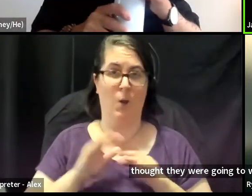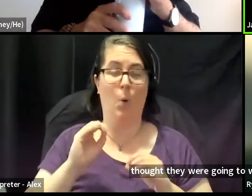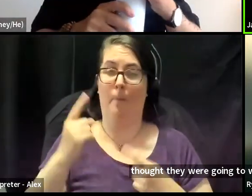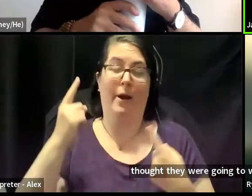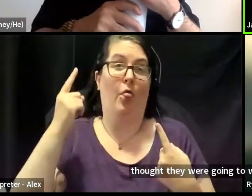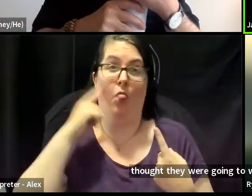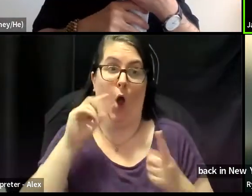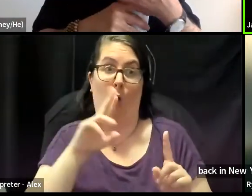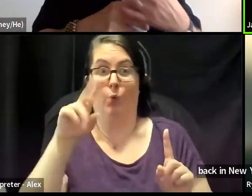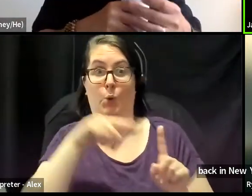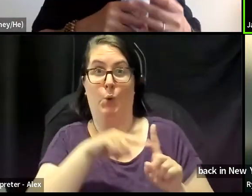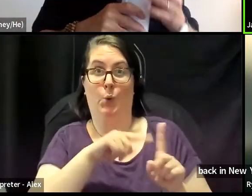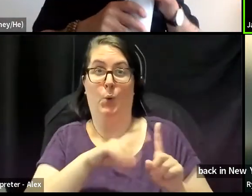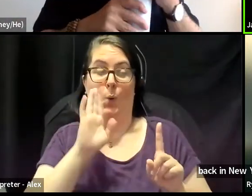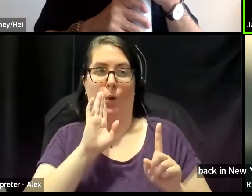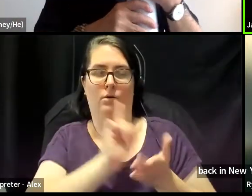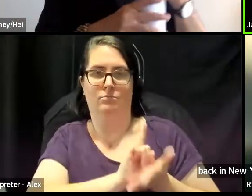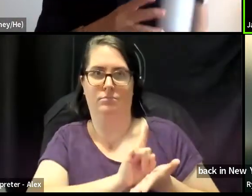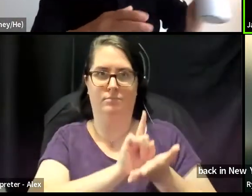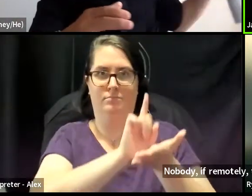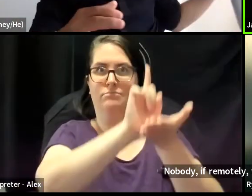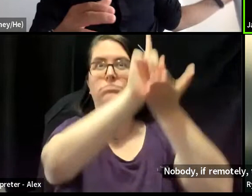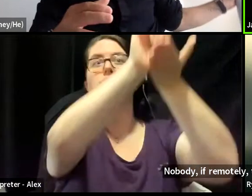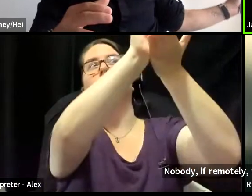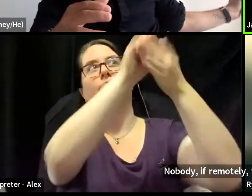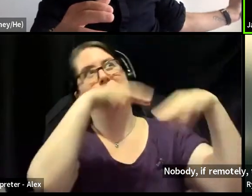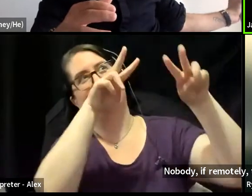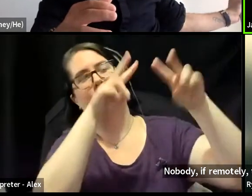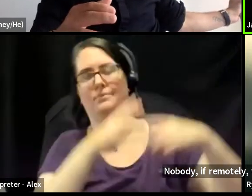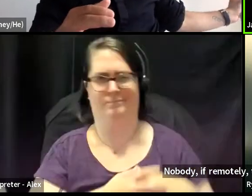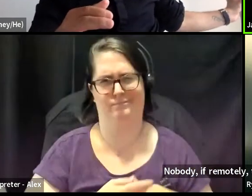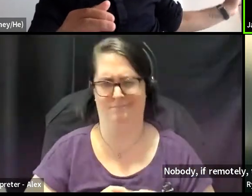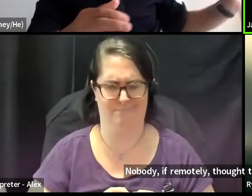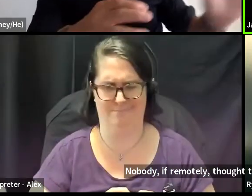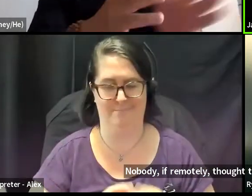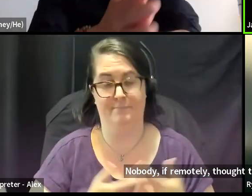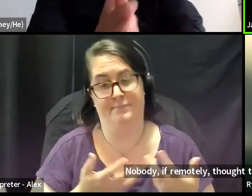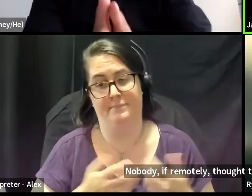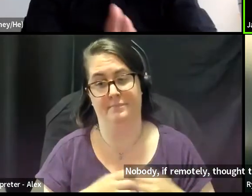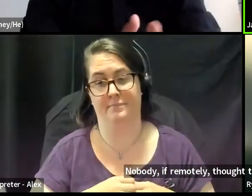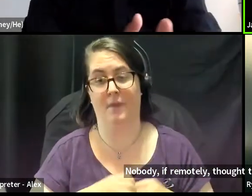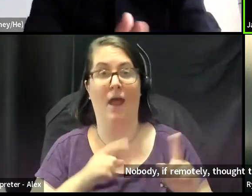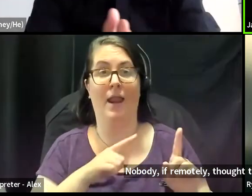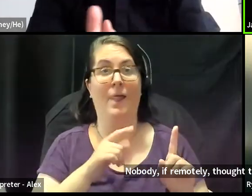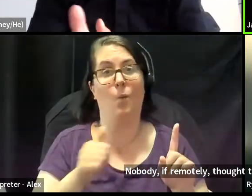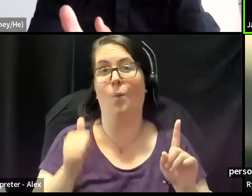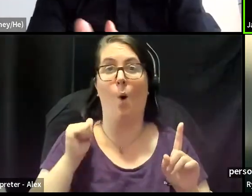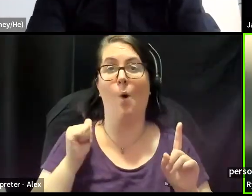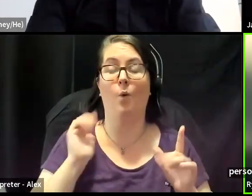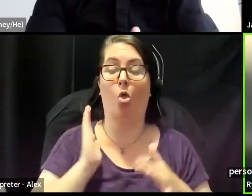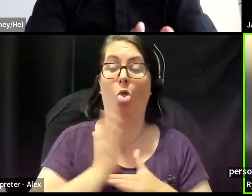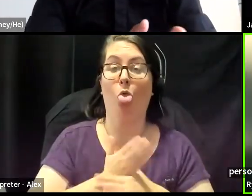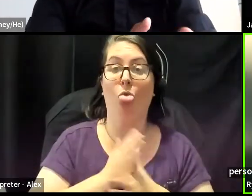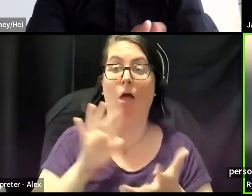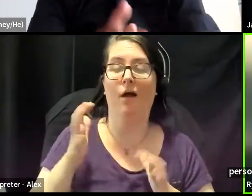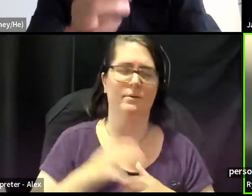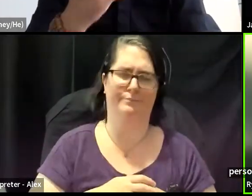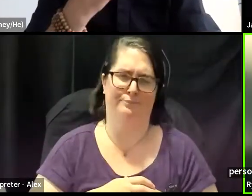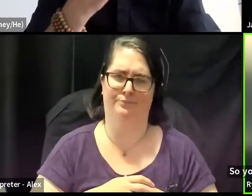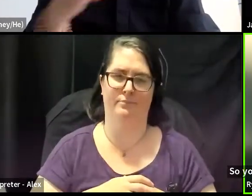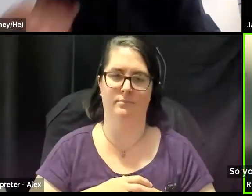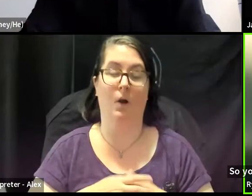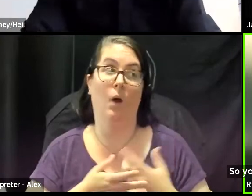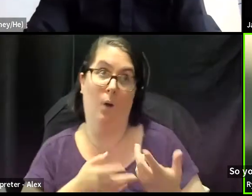thought that Ru was going to be this person. So, and Ru's not going to rock the boat. So yeah. But